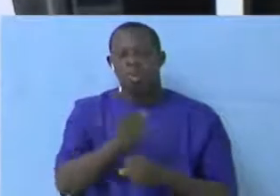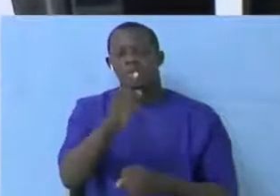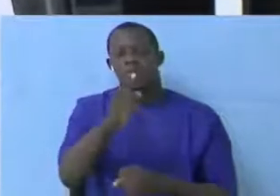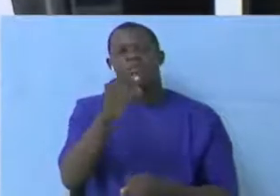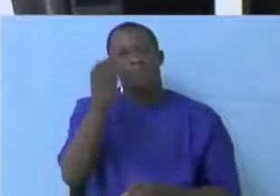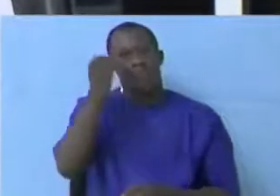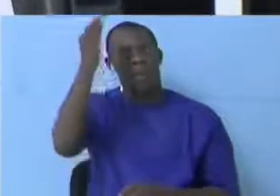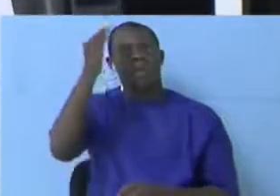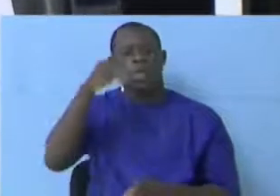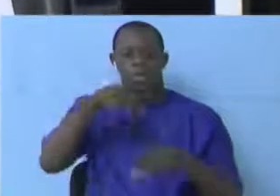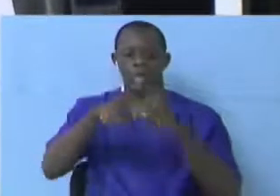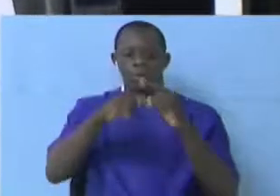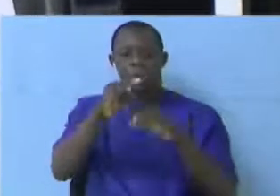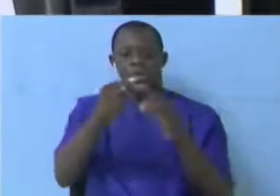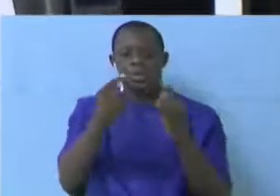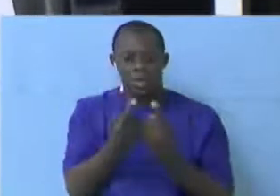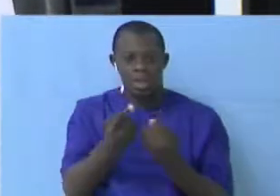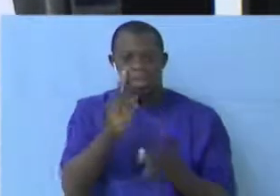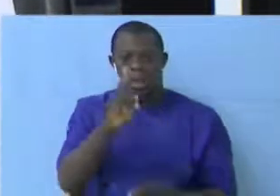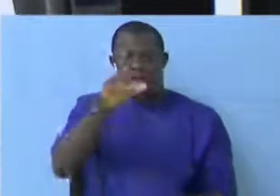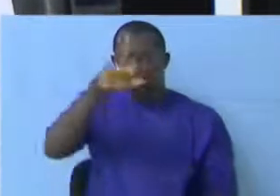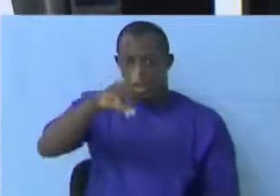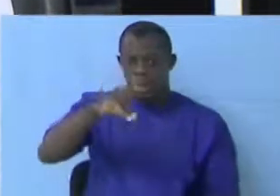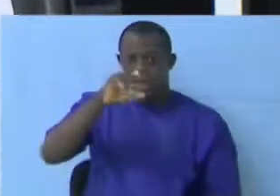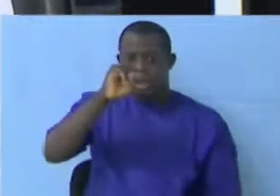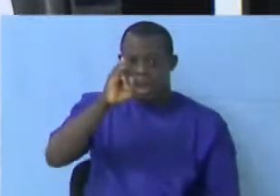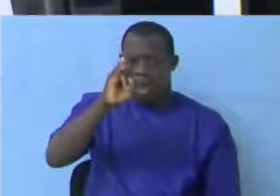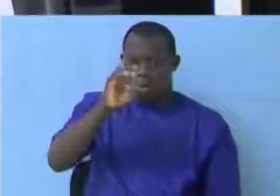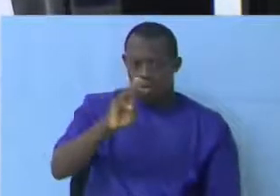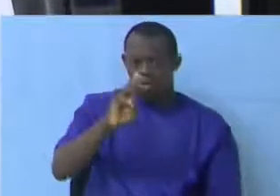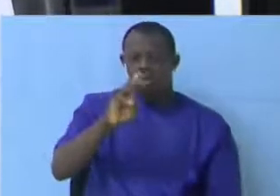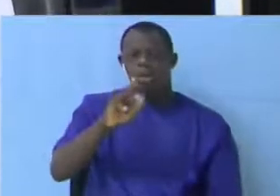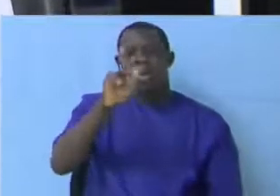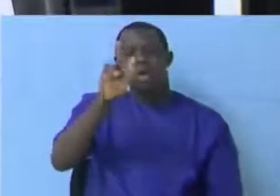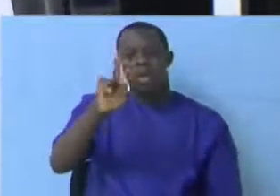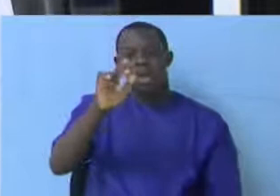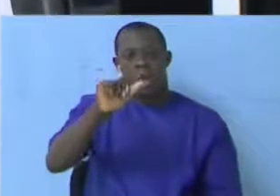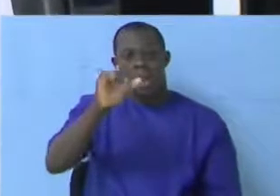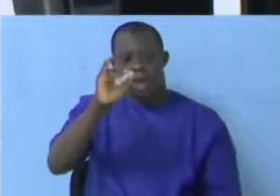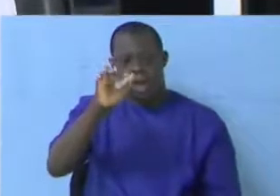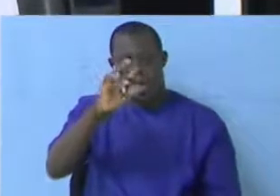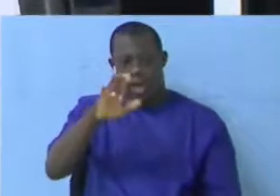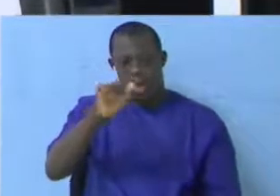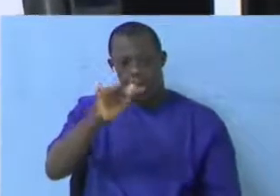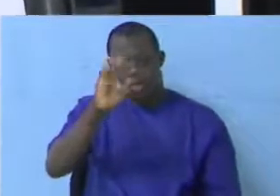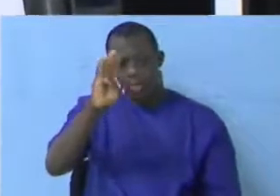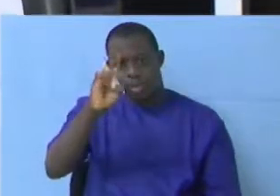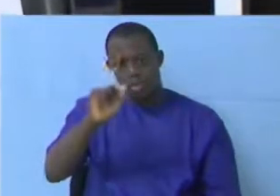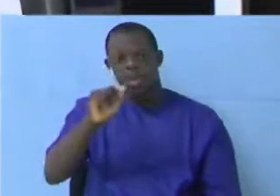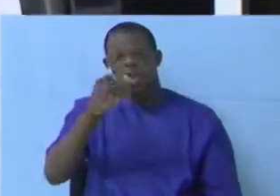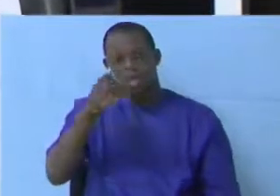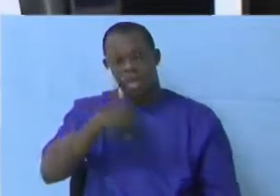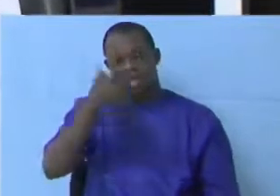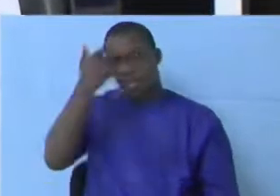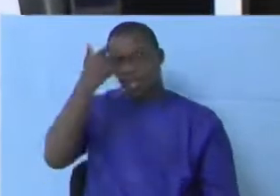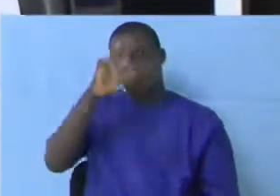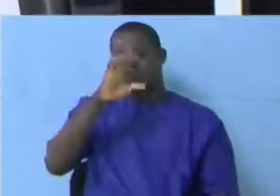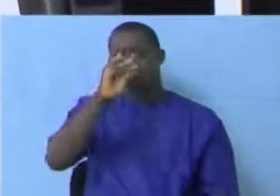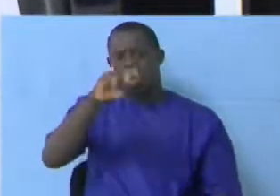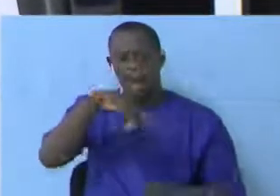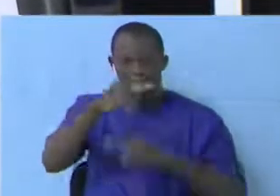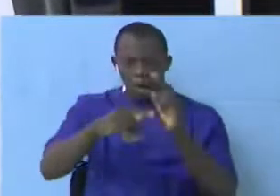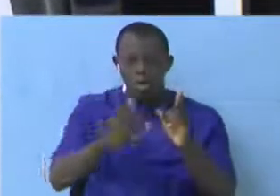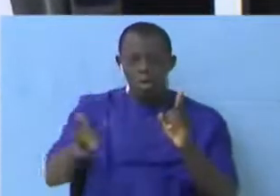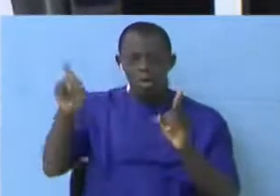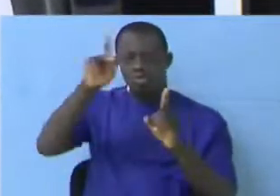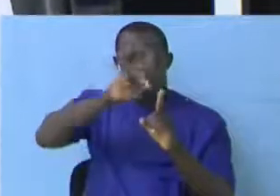you can forget about it. But PIU, but the paramilitary, Kairaba, and I think you mentioned Kotu